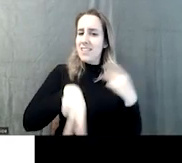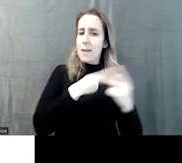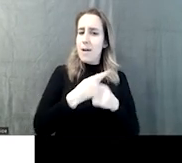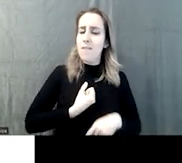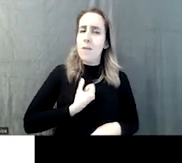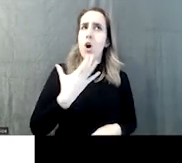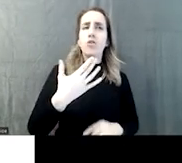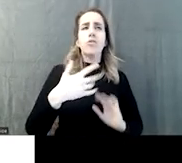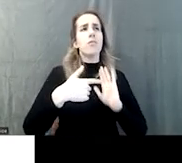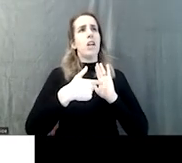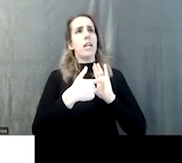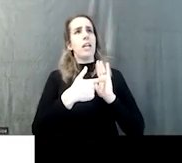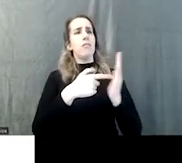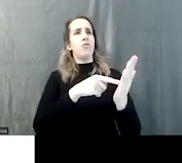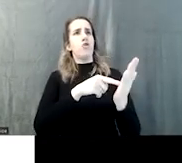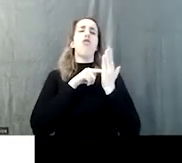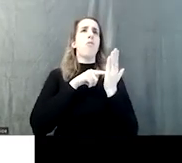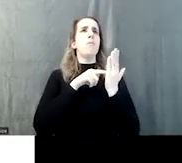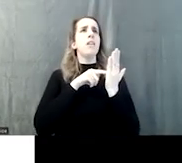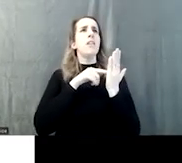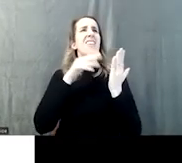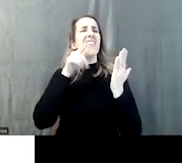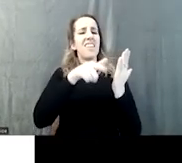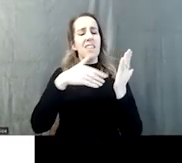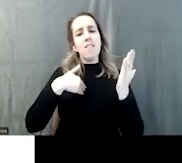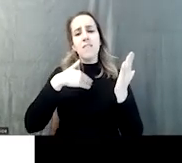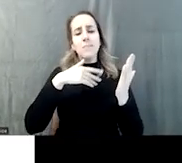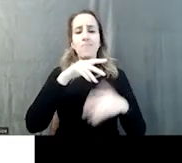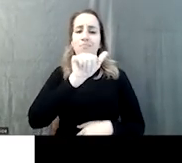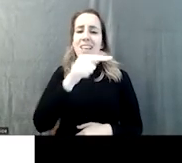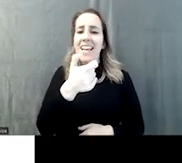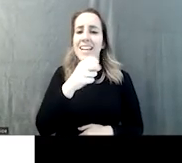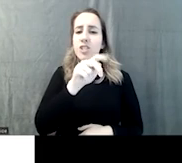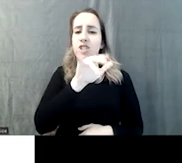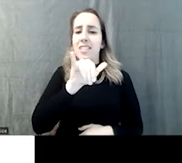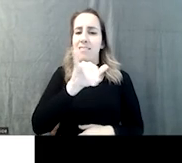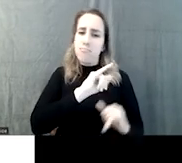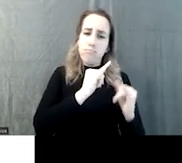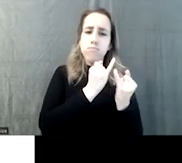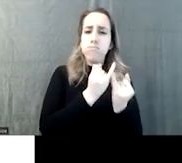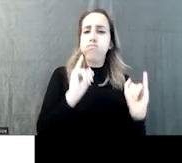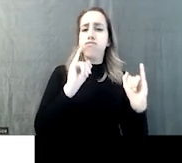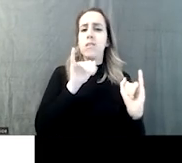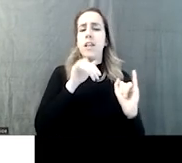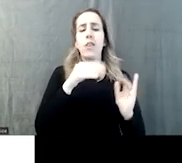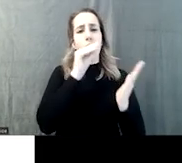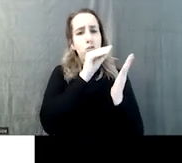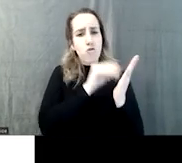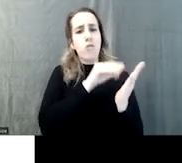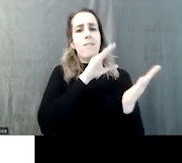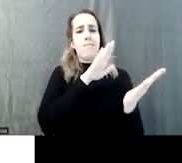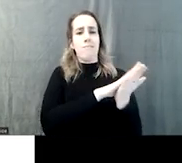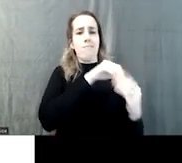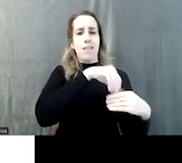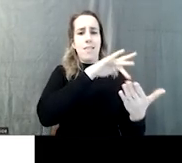this kind of agency that they were also kind of noting in the medical file, and then the blackout poems kind of